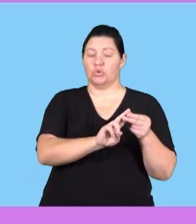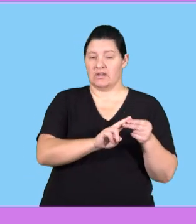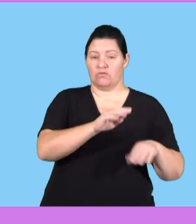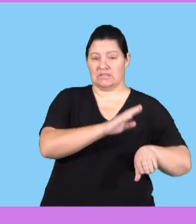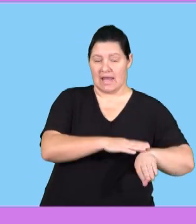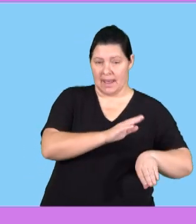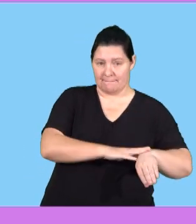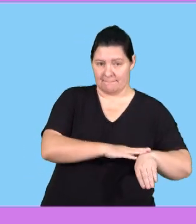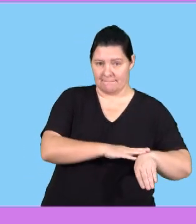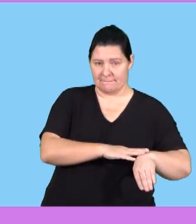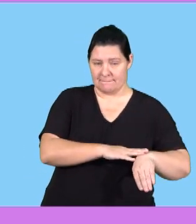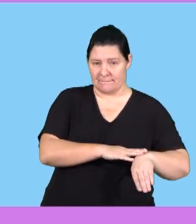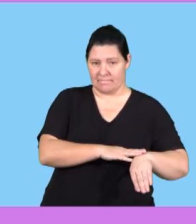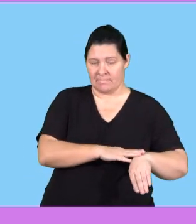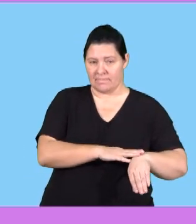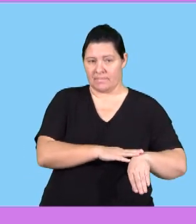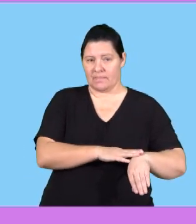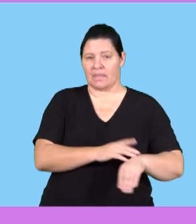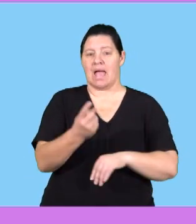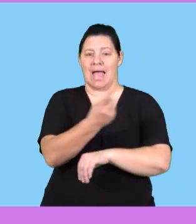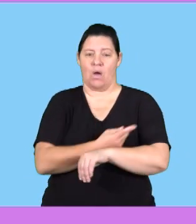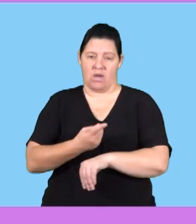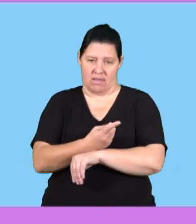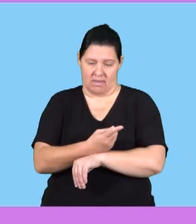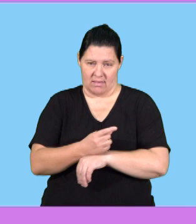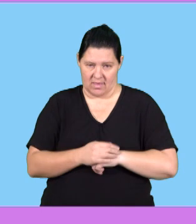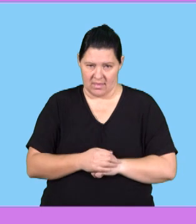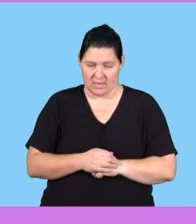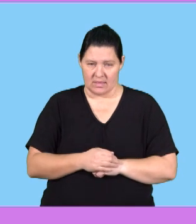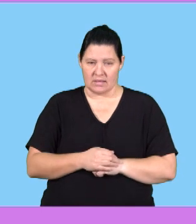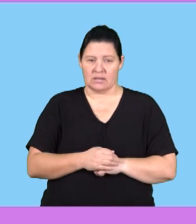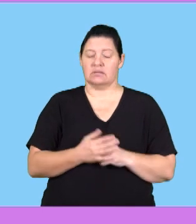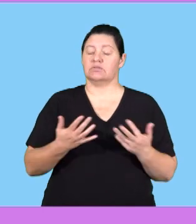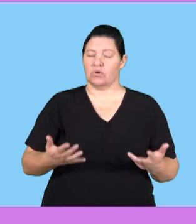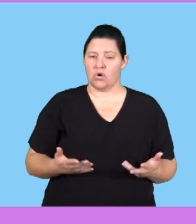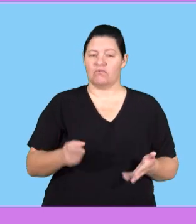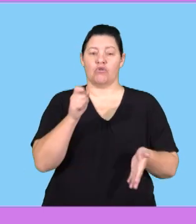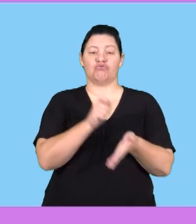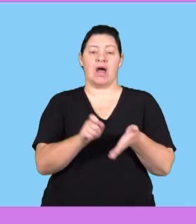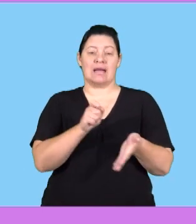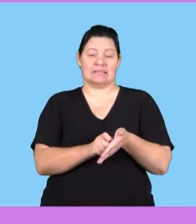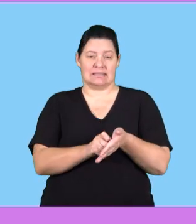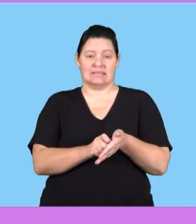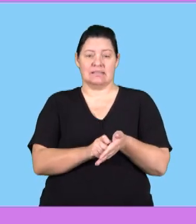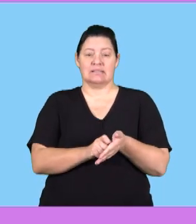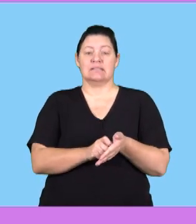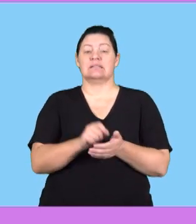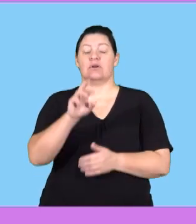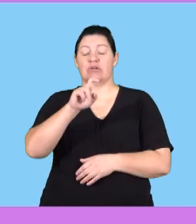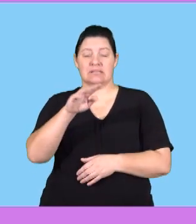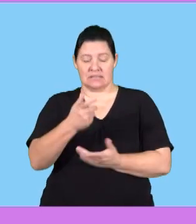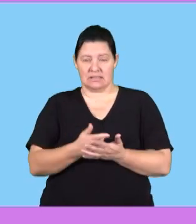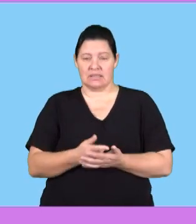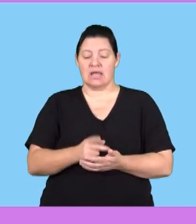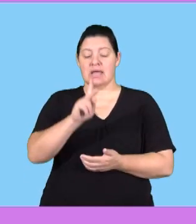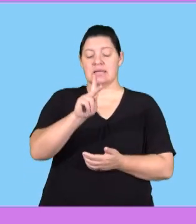unit for the time that we will use is hour. Therefore, if we write it in terms of the rates, we can